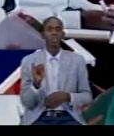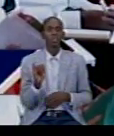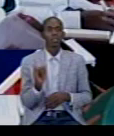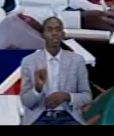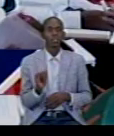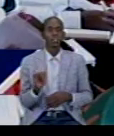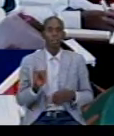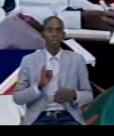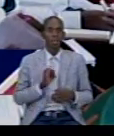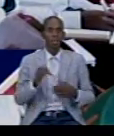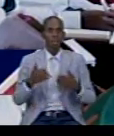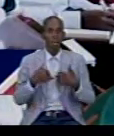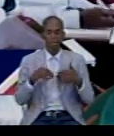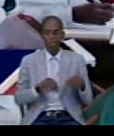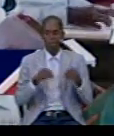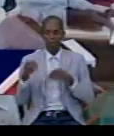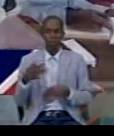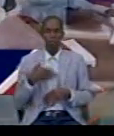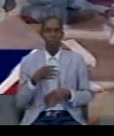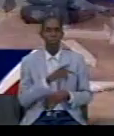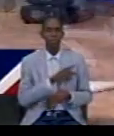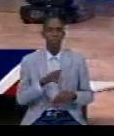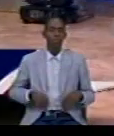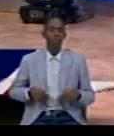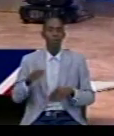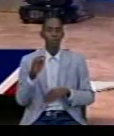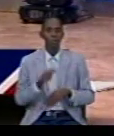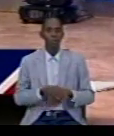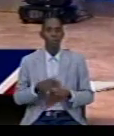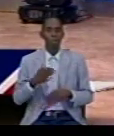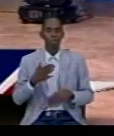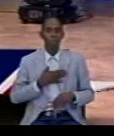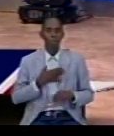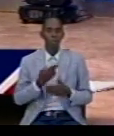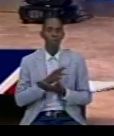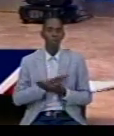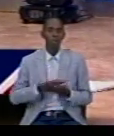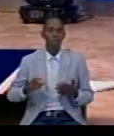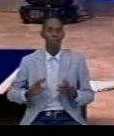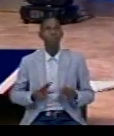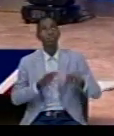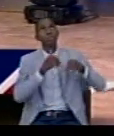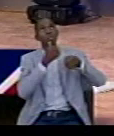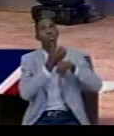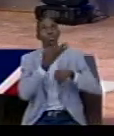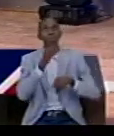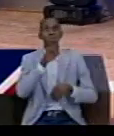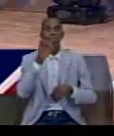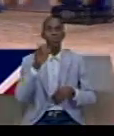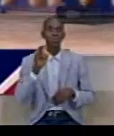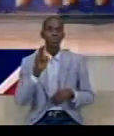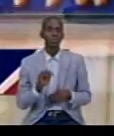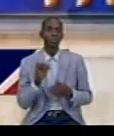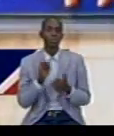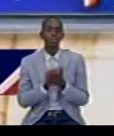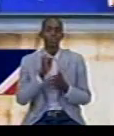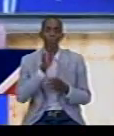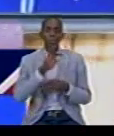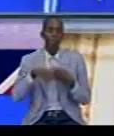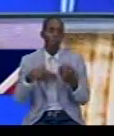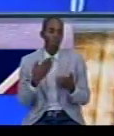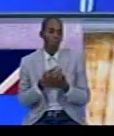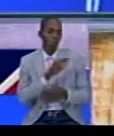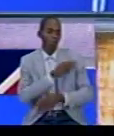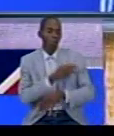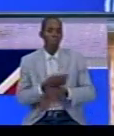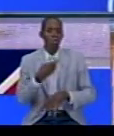have set my king upon my holy hill of Zion. That's the Almighty saying,